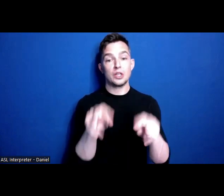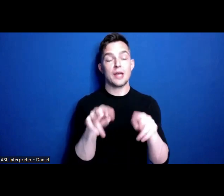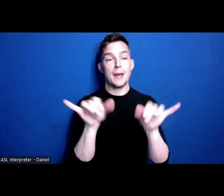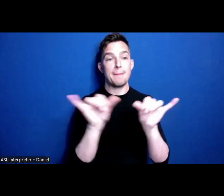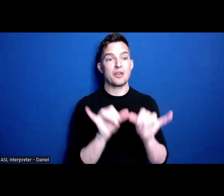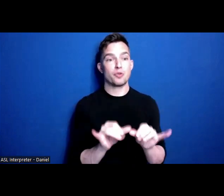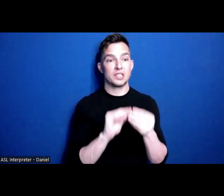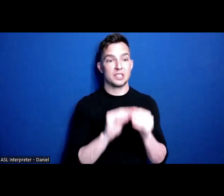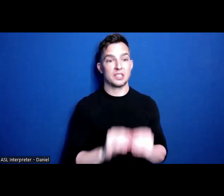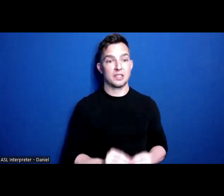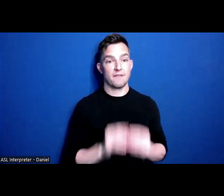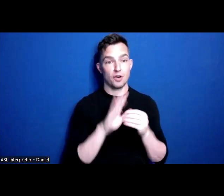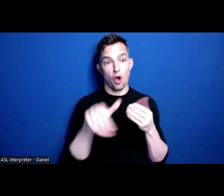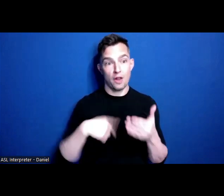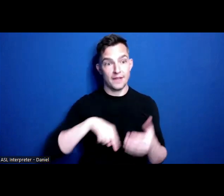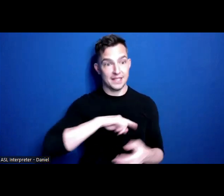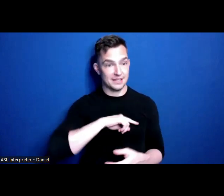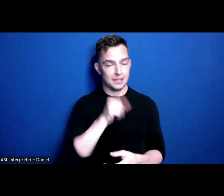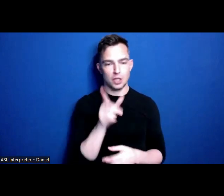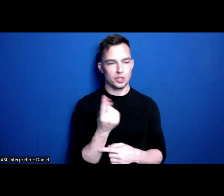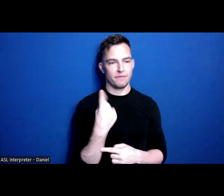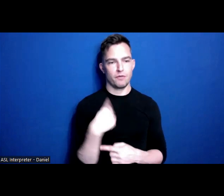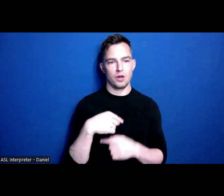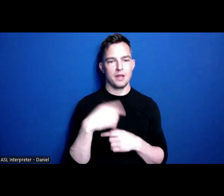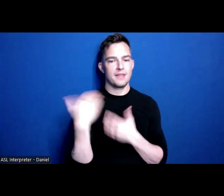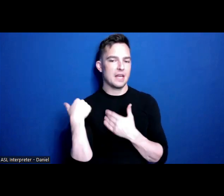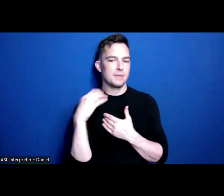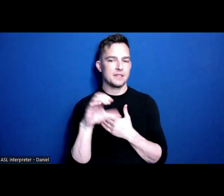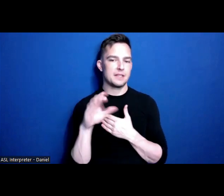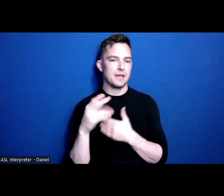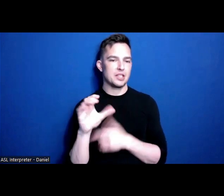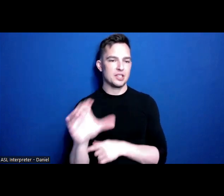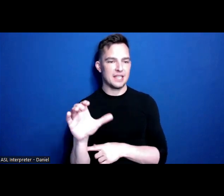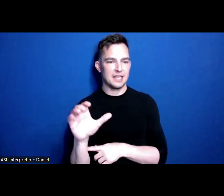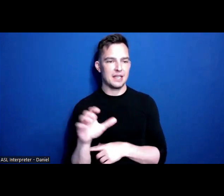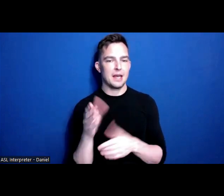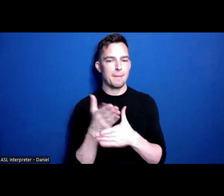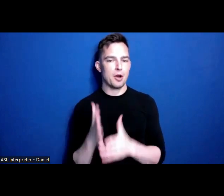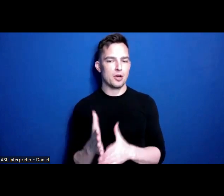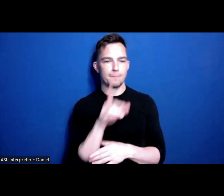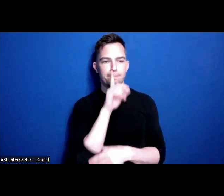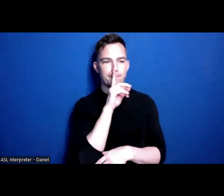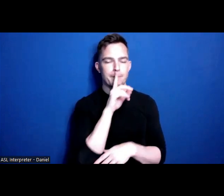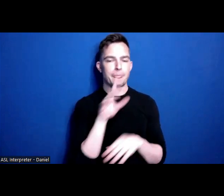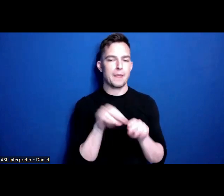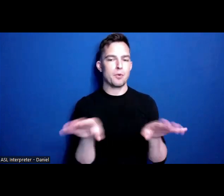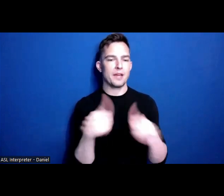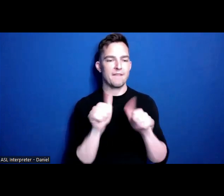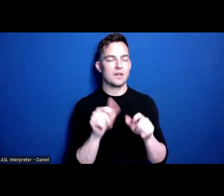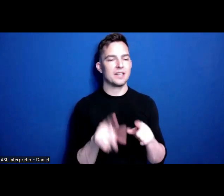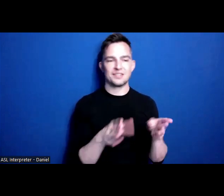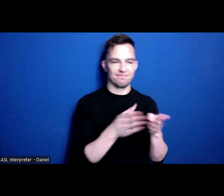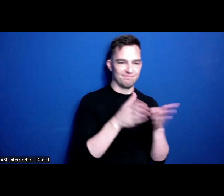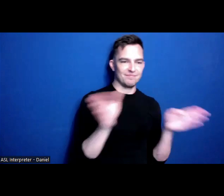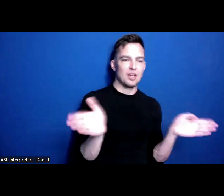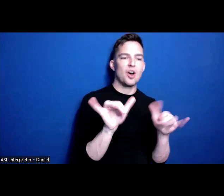of us, not just for the accountable CCBHCs and partners deploying the effort. We also thank